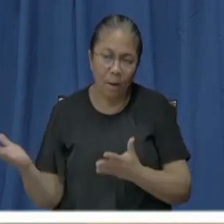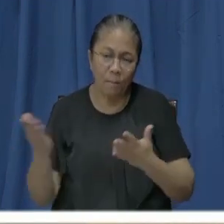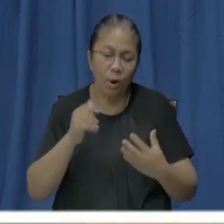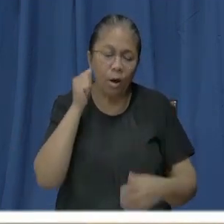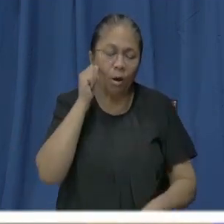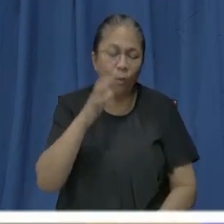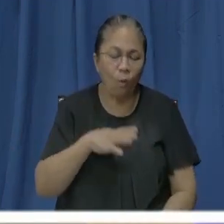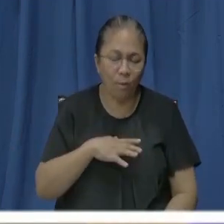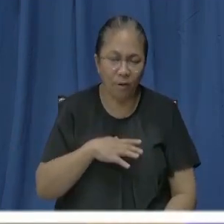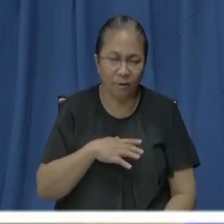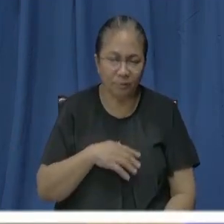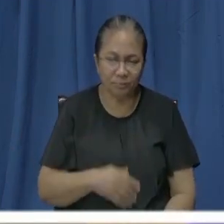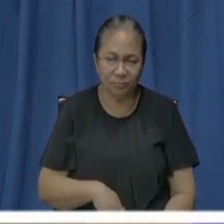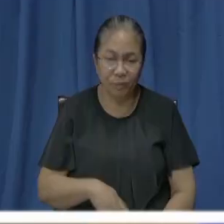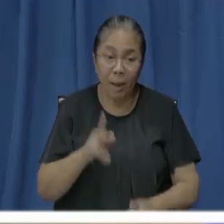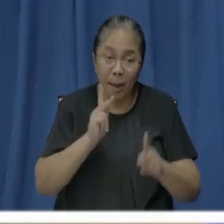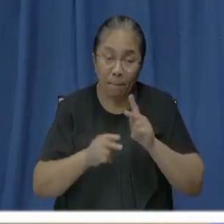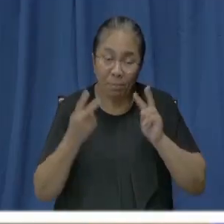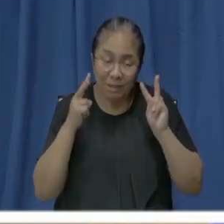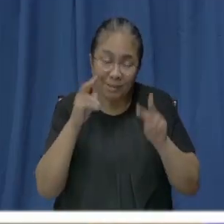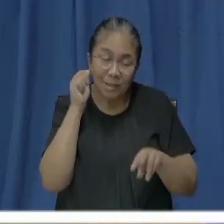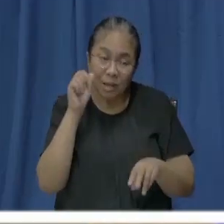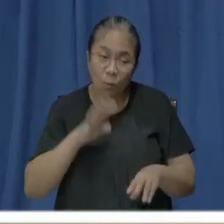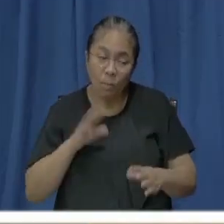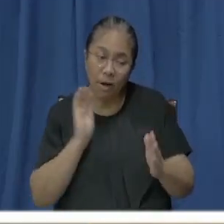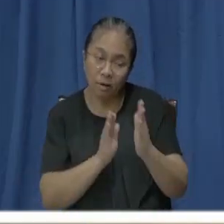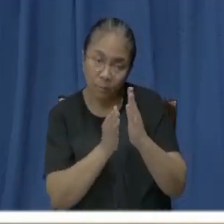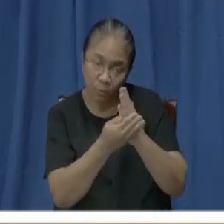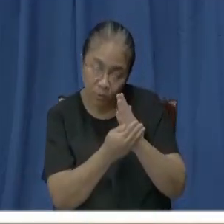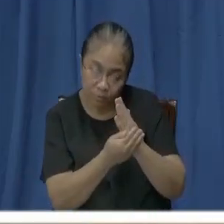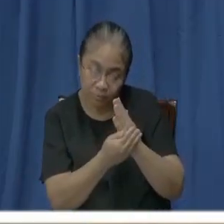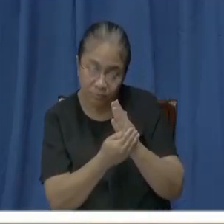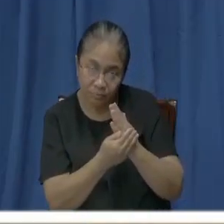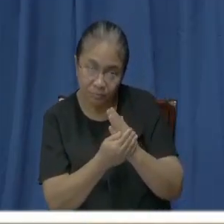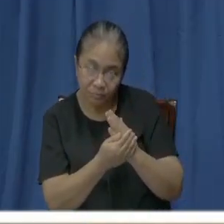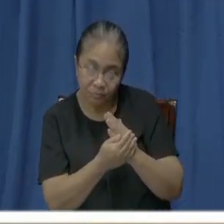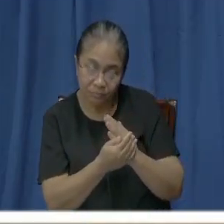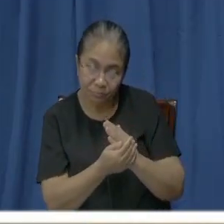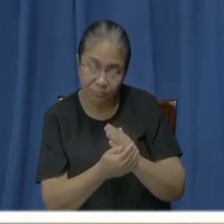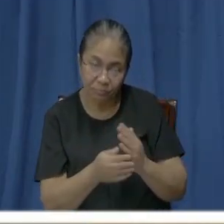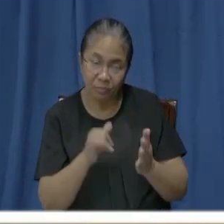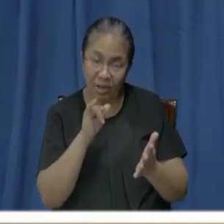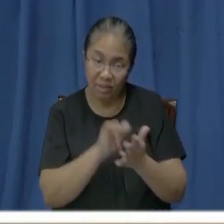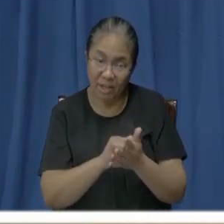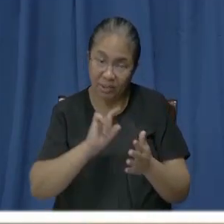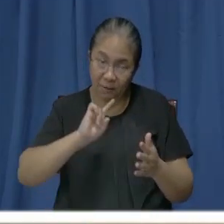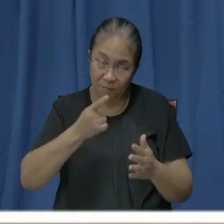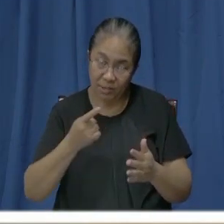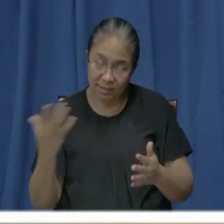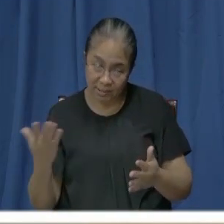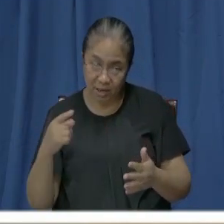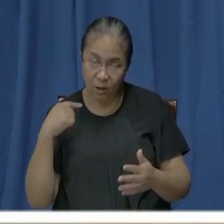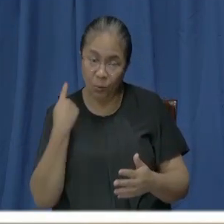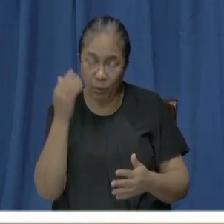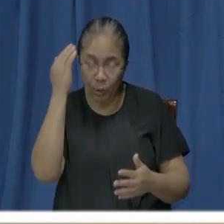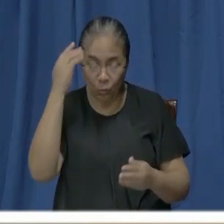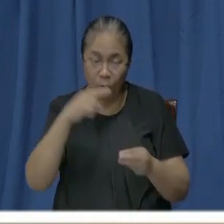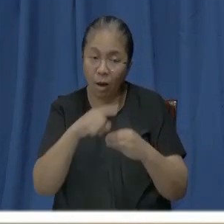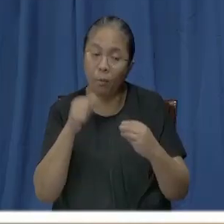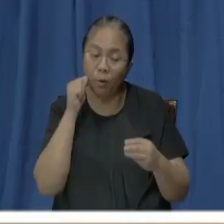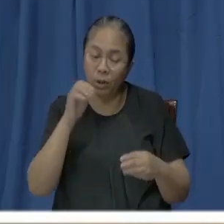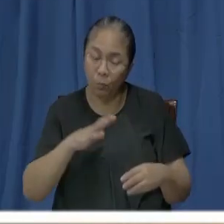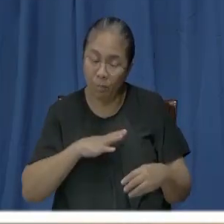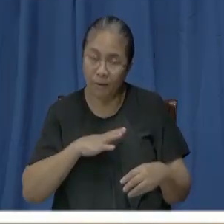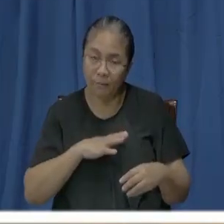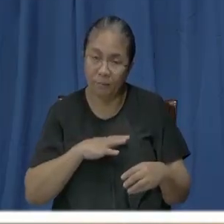caught committing adultery. That's the first thing we know about the woman. And then the story goes on.